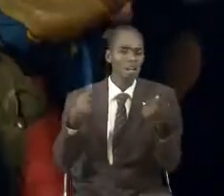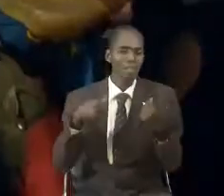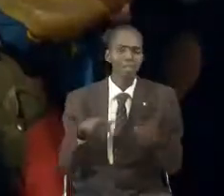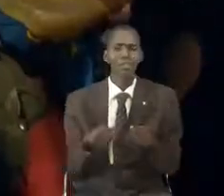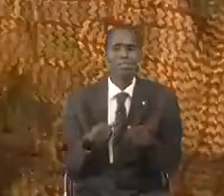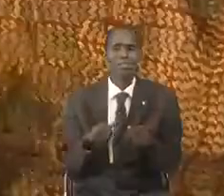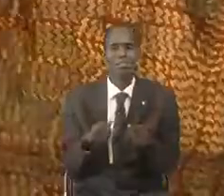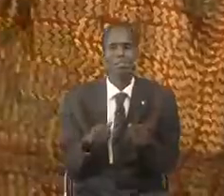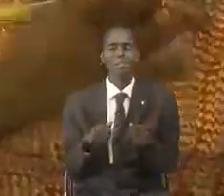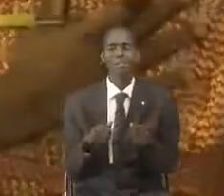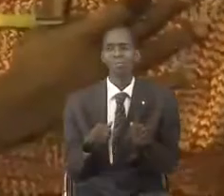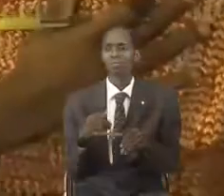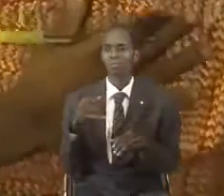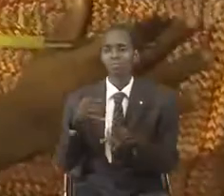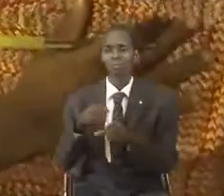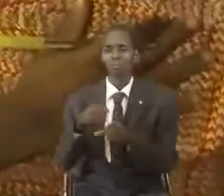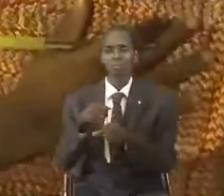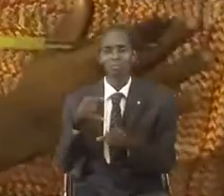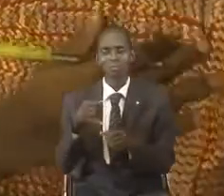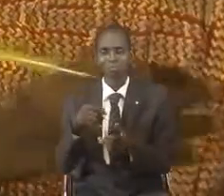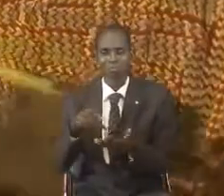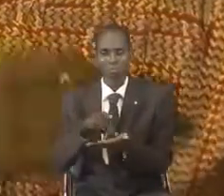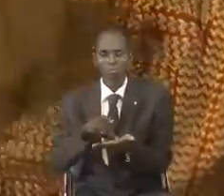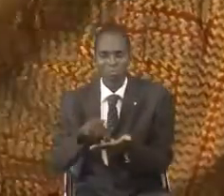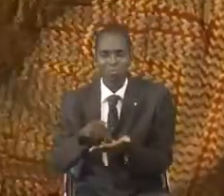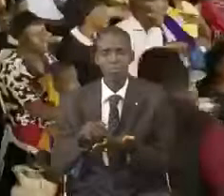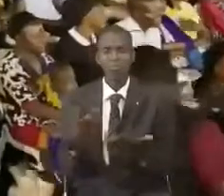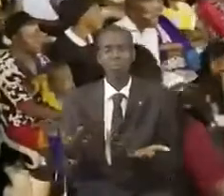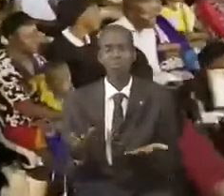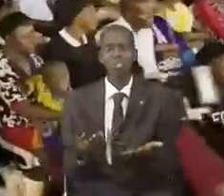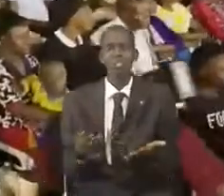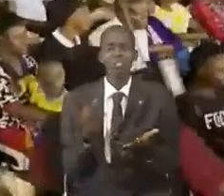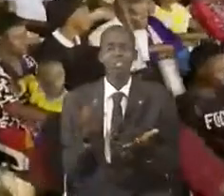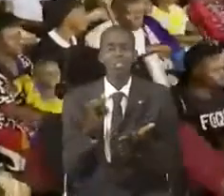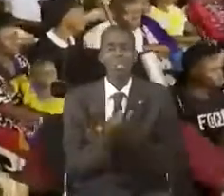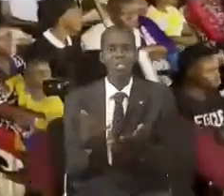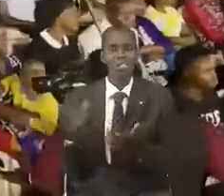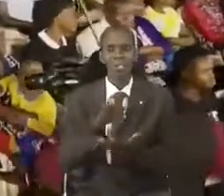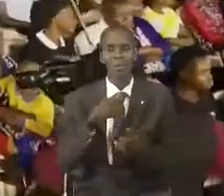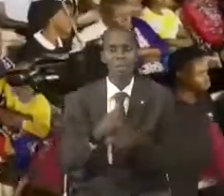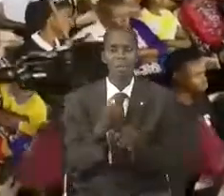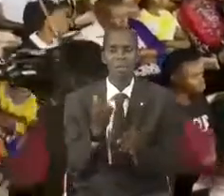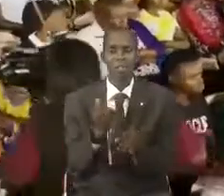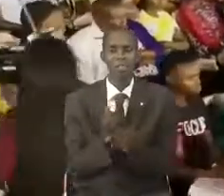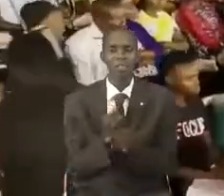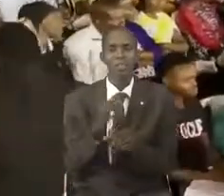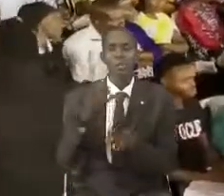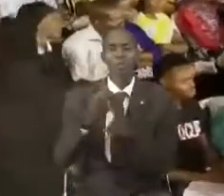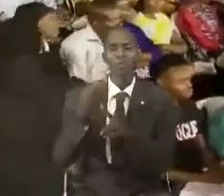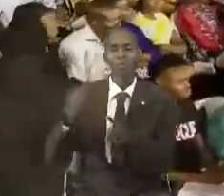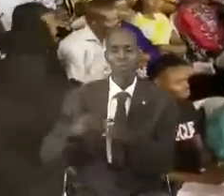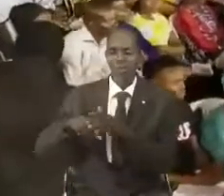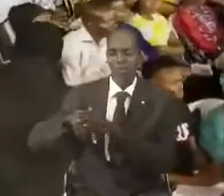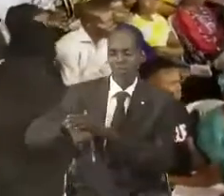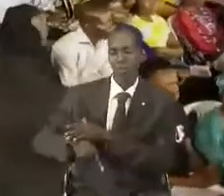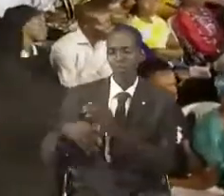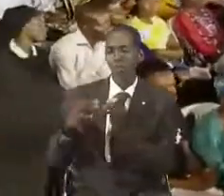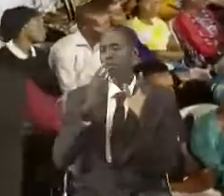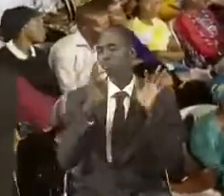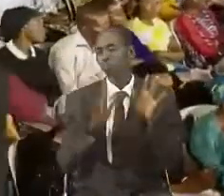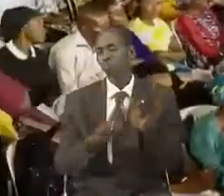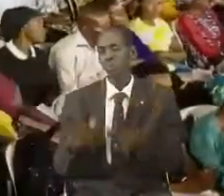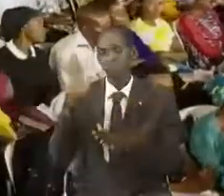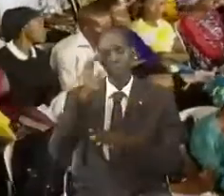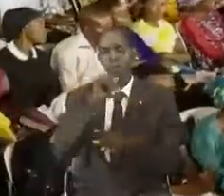Nothing. Any potion, any concoction they make in